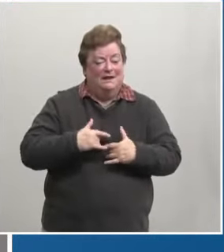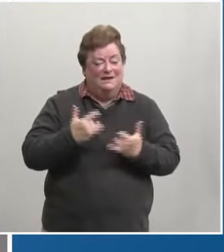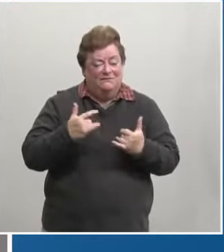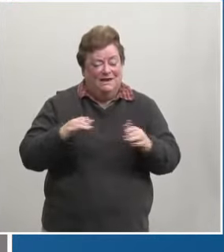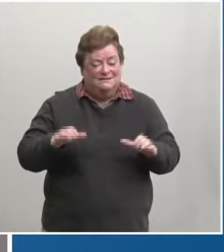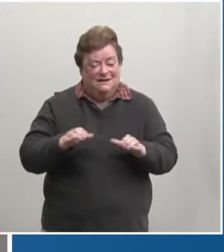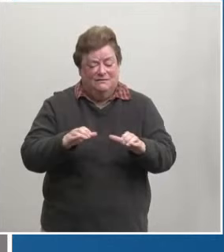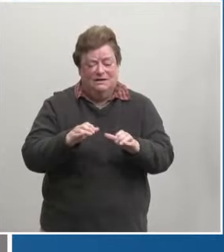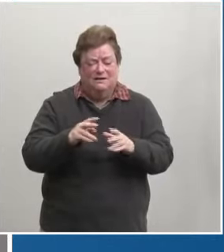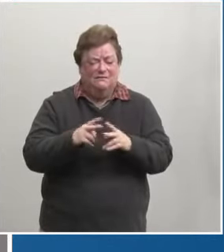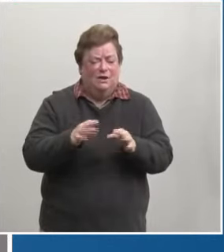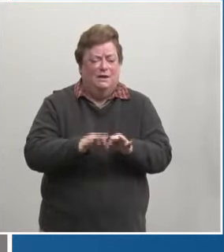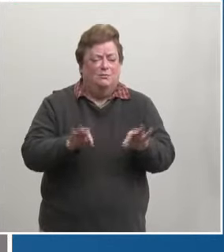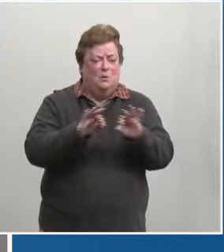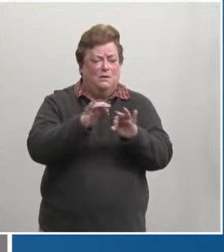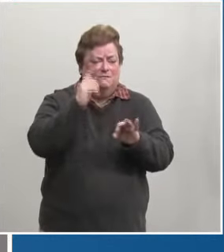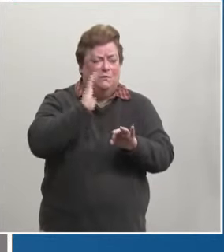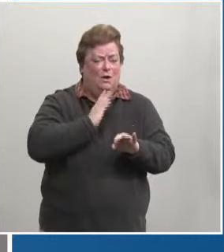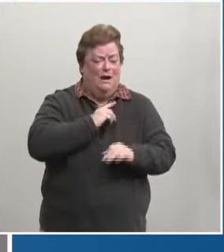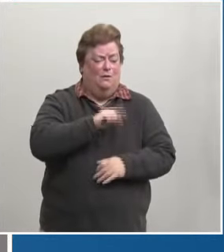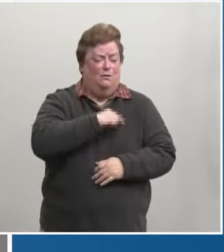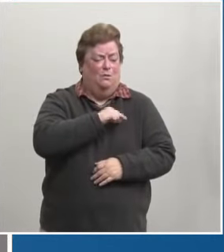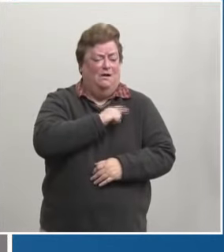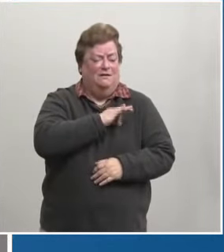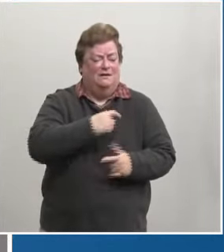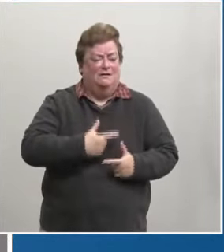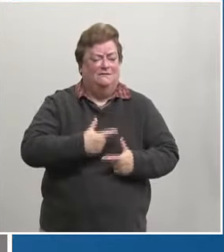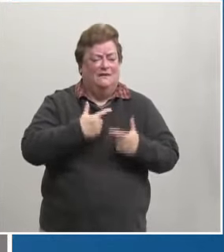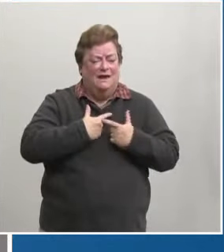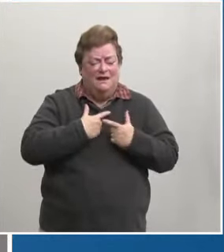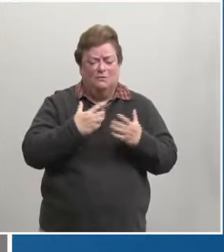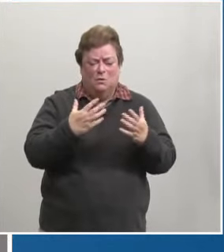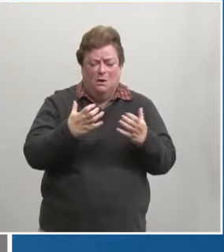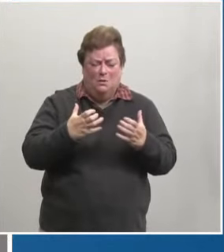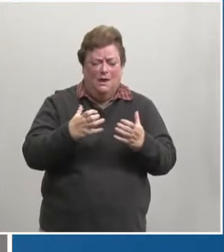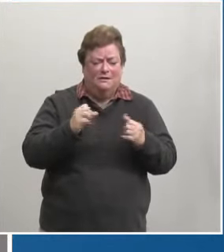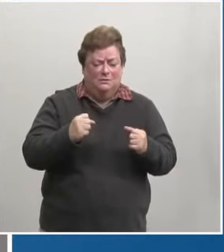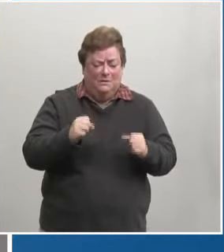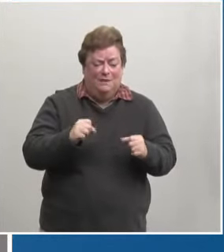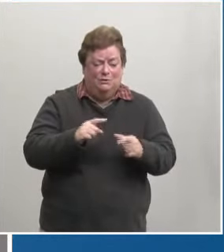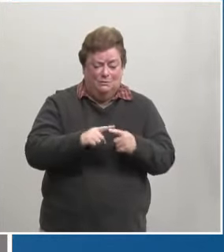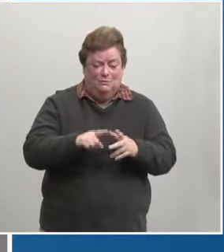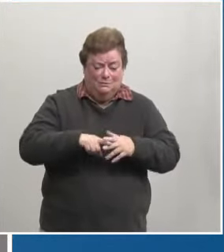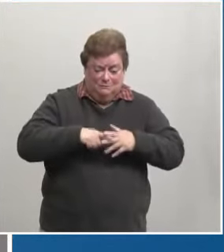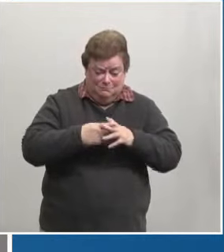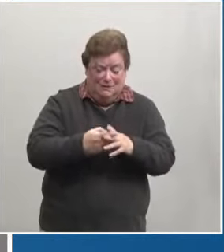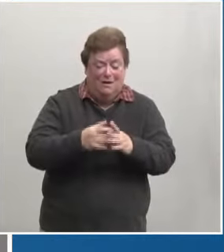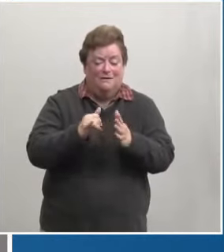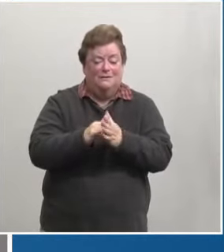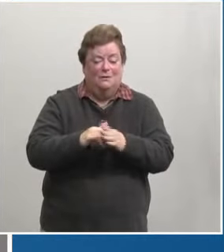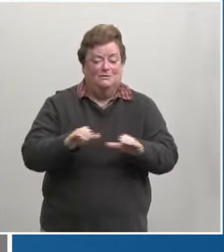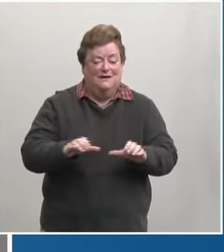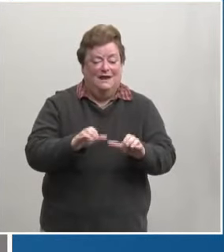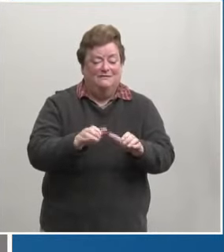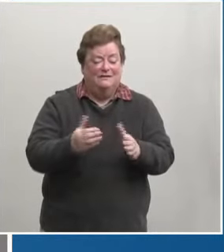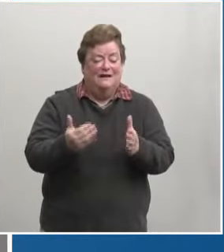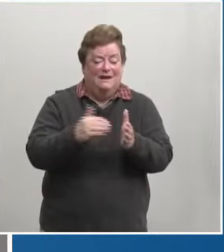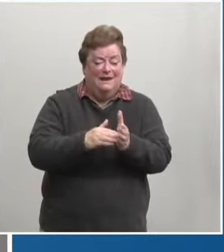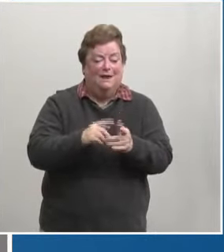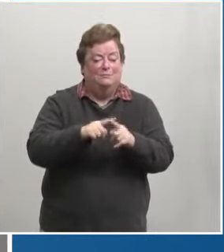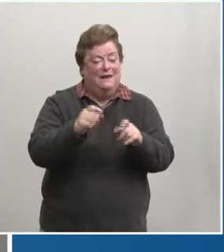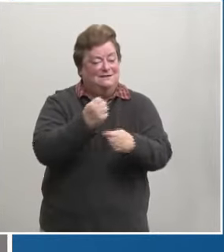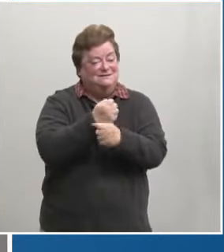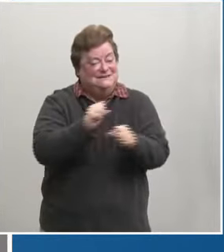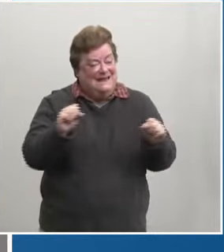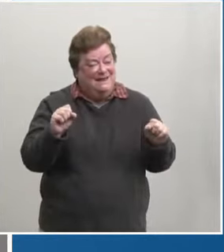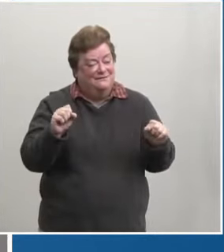that are so important to our quality of life. We want those activities to be able to resume as safely as possible.